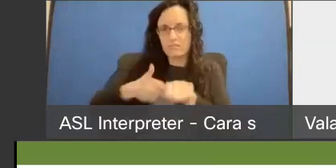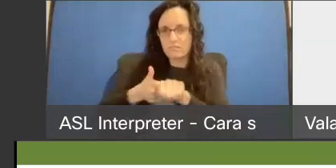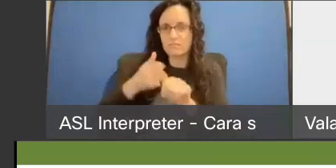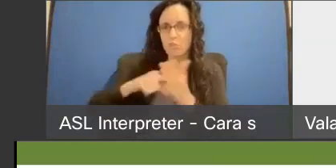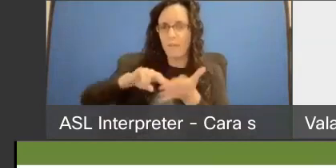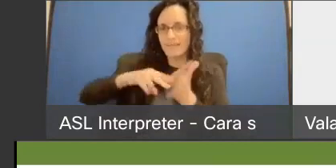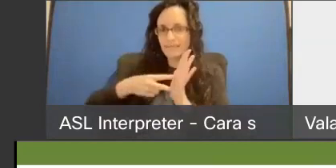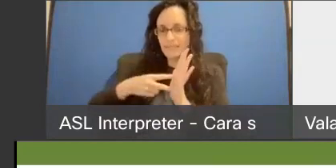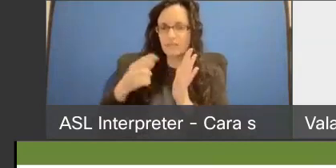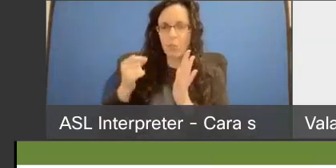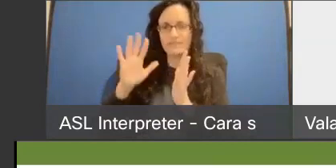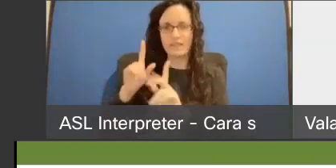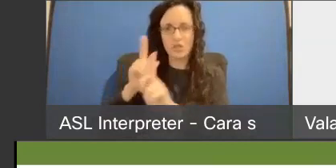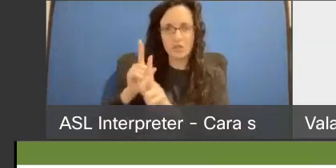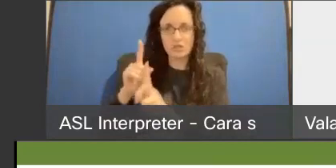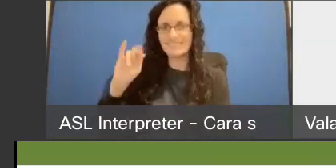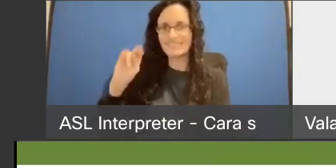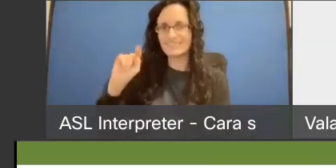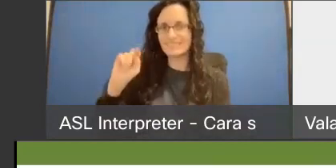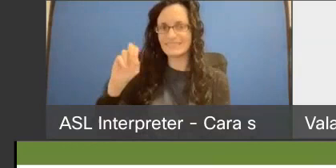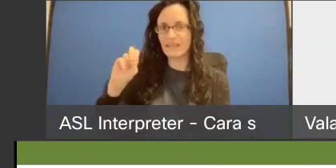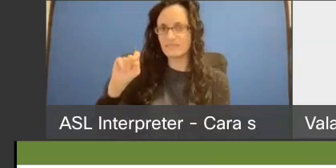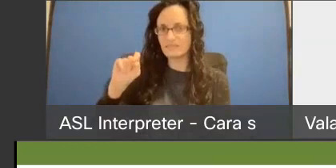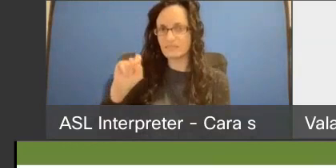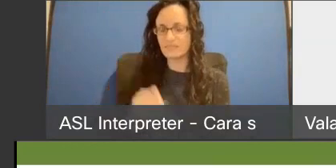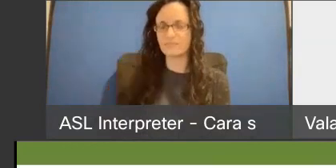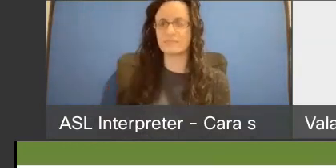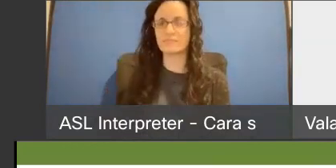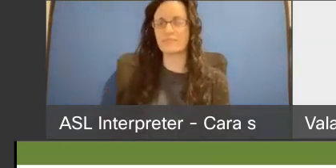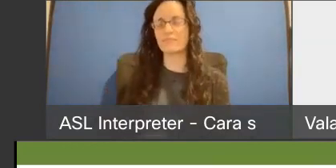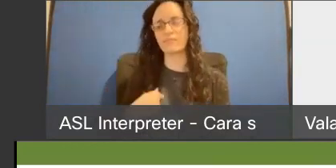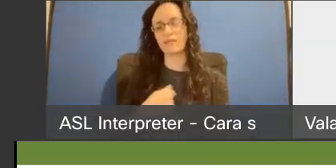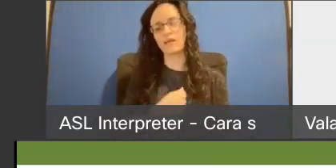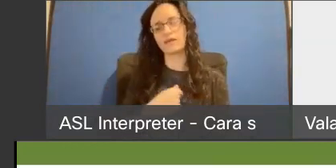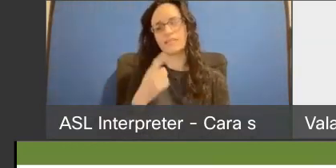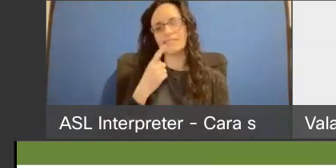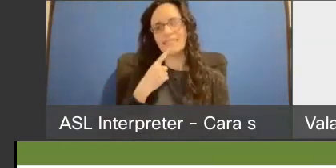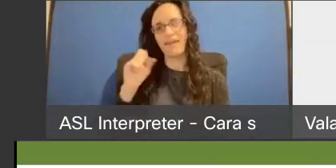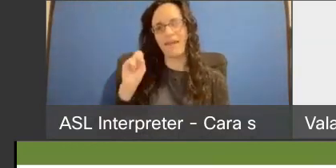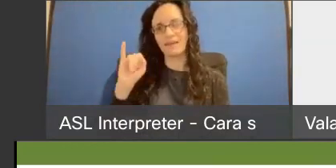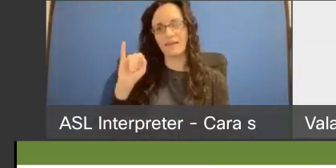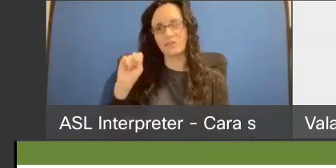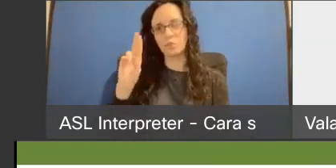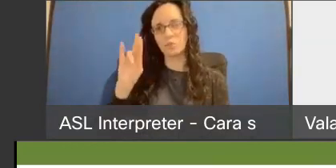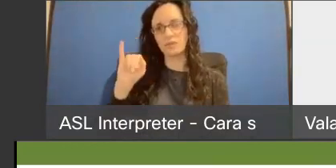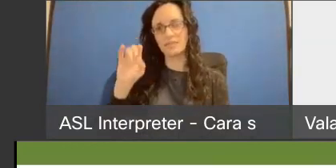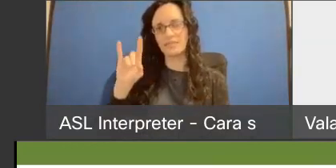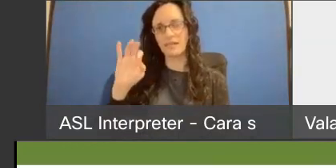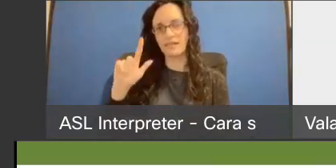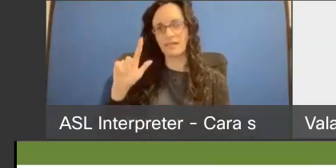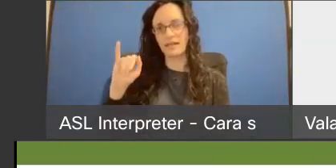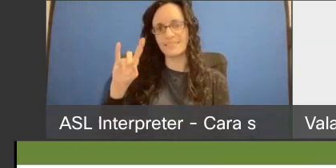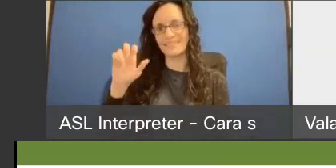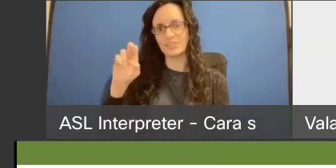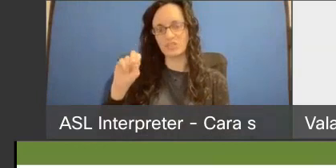is what the issue was there, right? And we all use the term suicidal ideation often, and what that's about is just engaging in